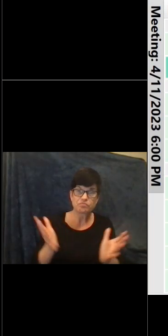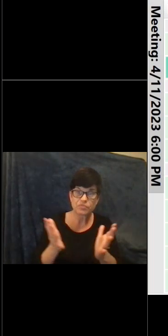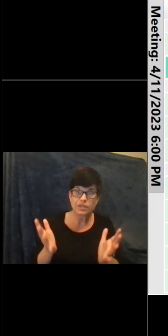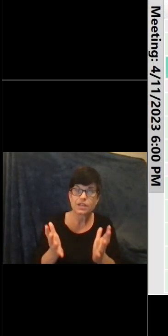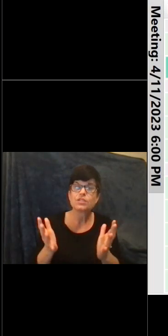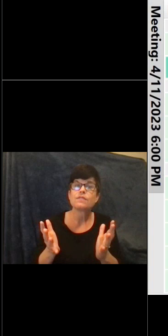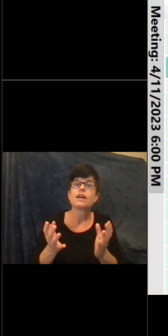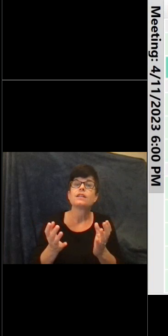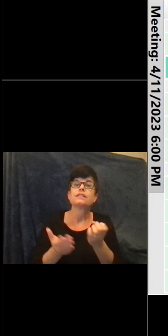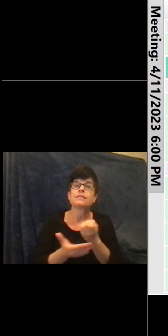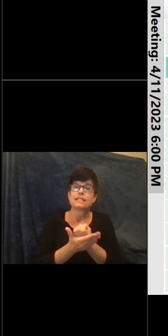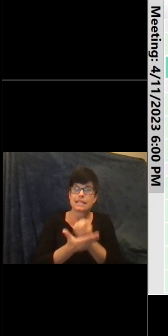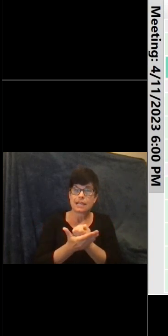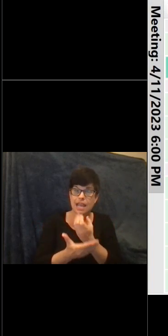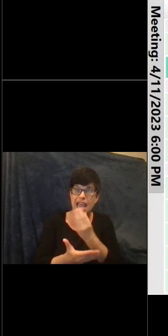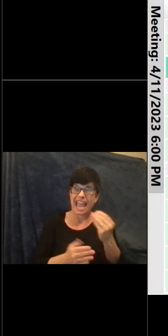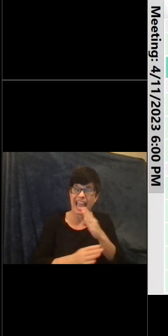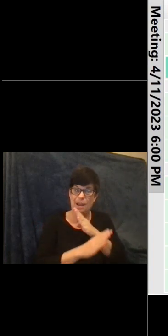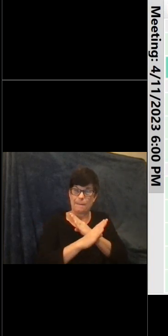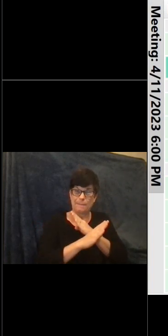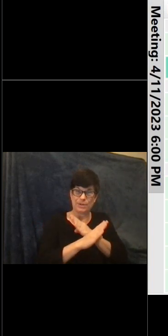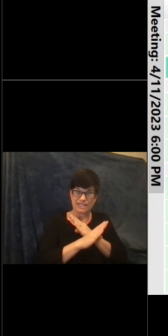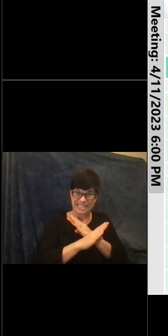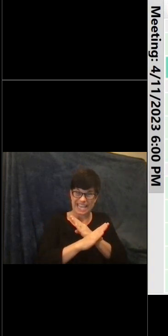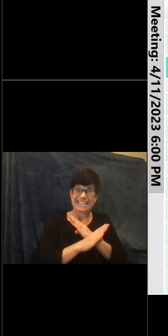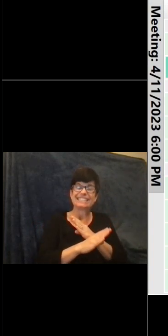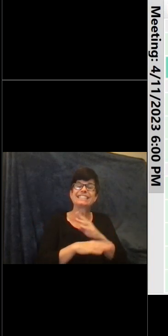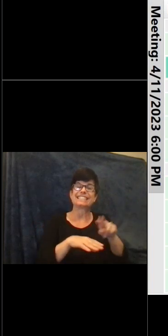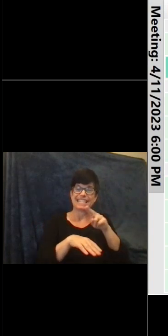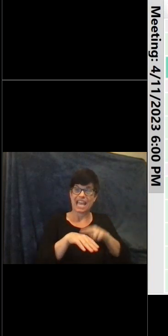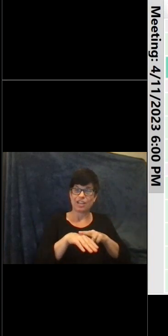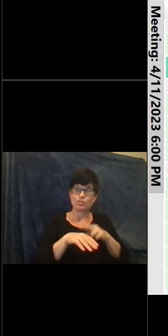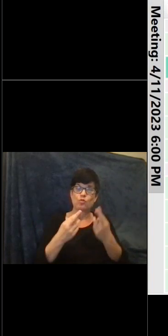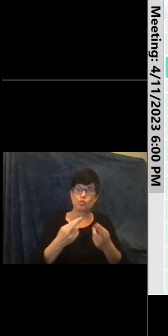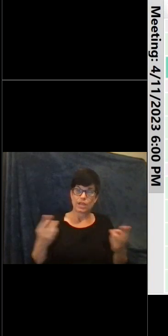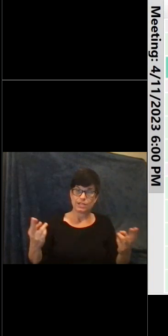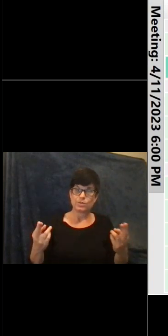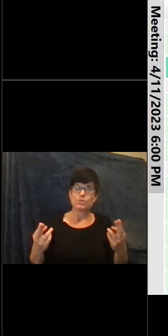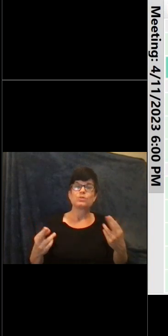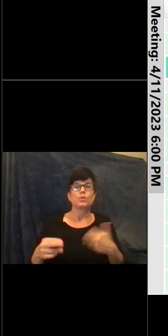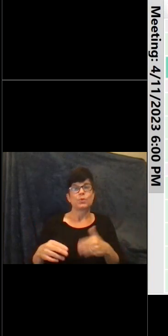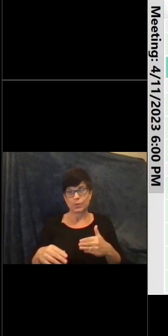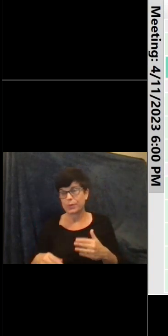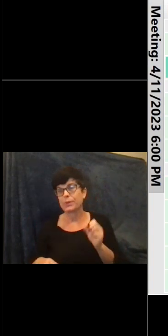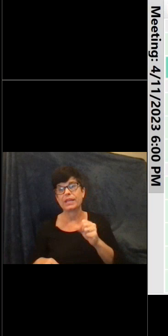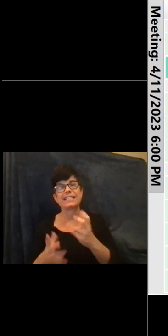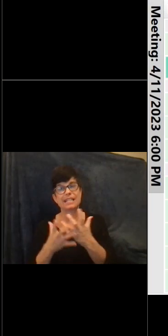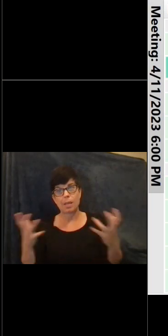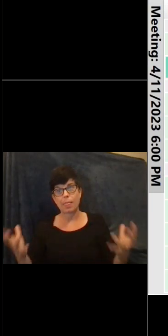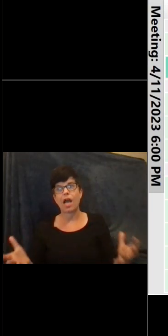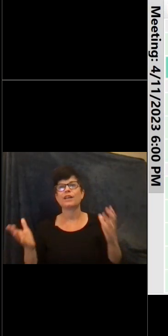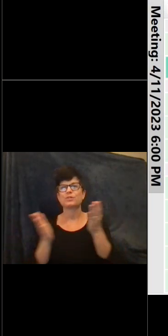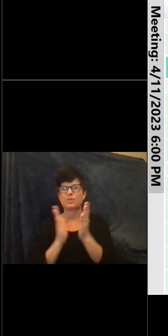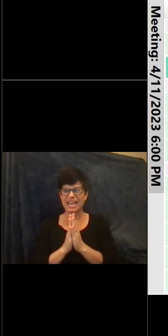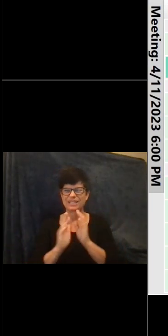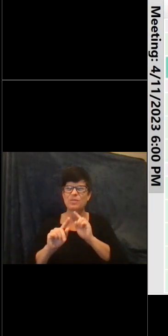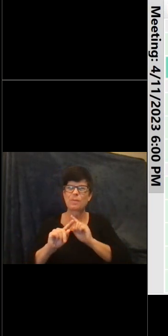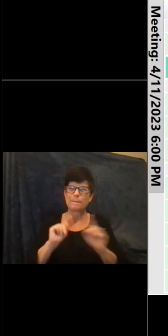natural resources. That's a big ask, but that's something that could be done with some input from